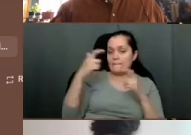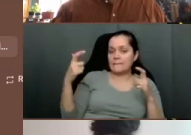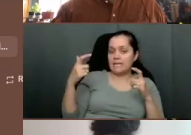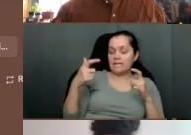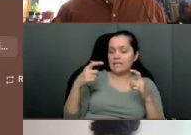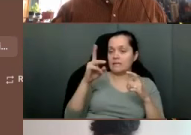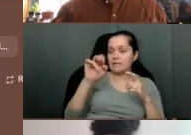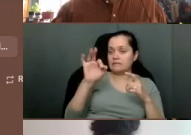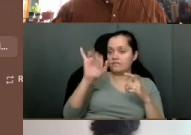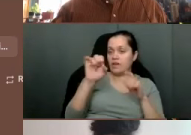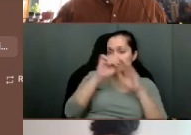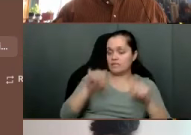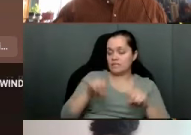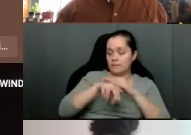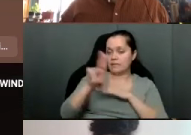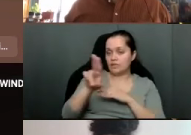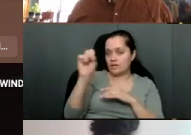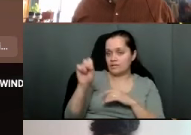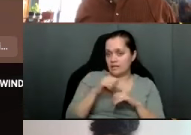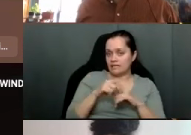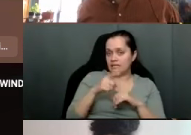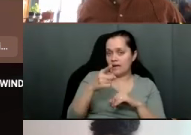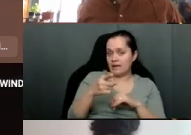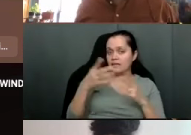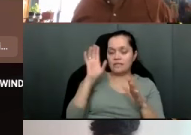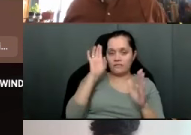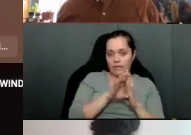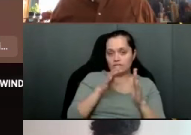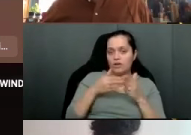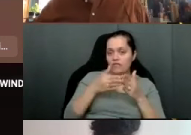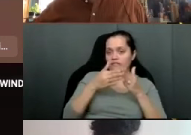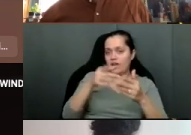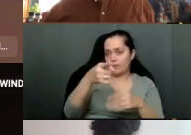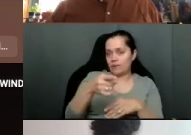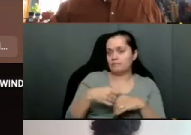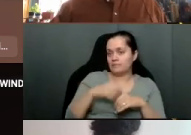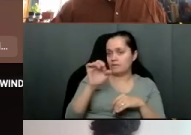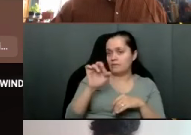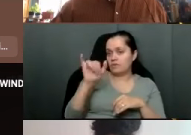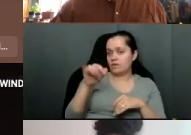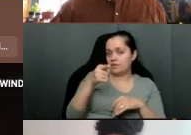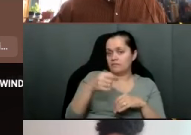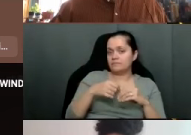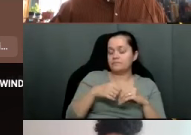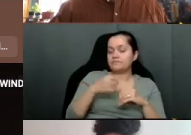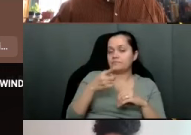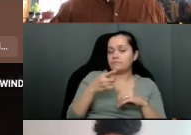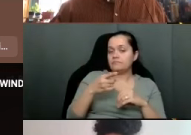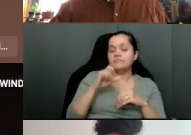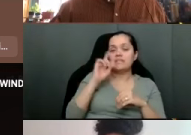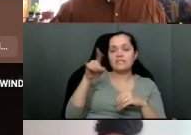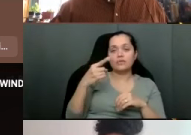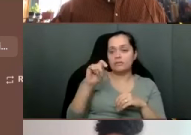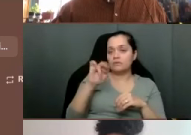ferry system in the United States. And there's a photograph of one of the ferry boats there. And that's not just